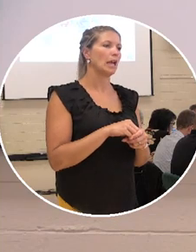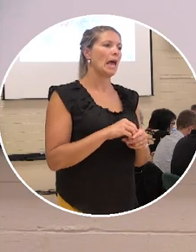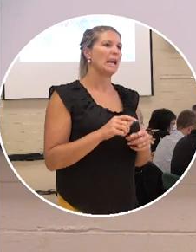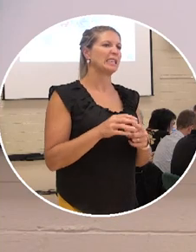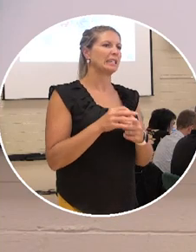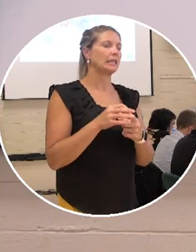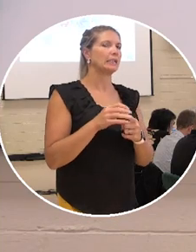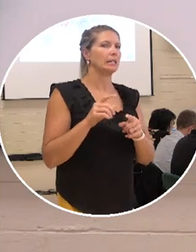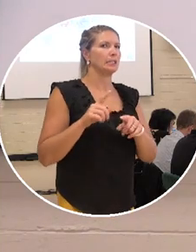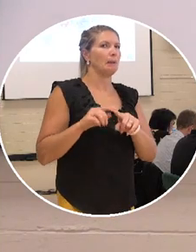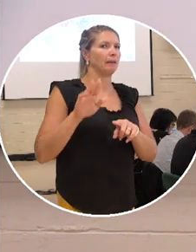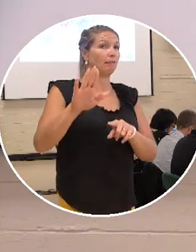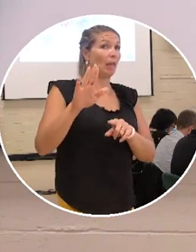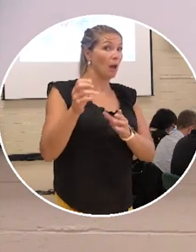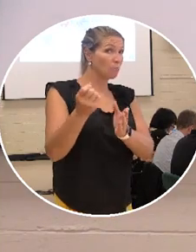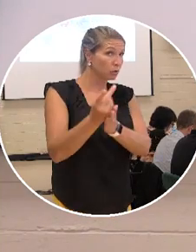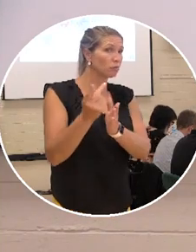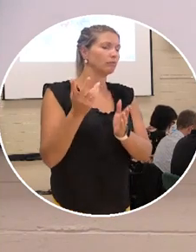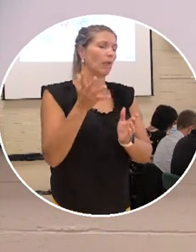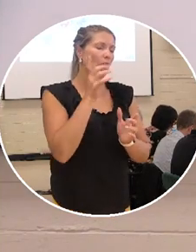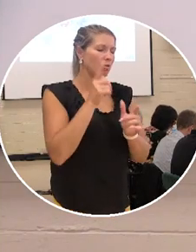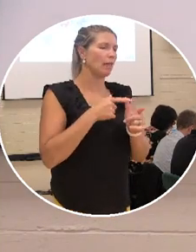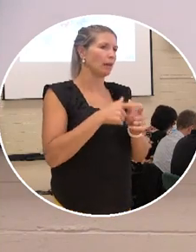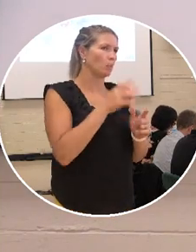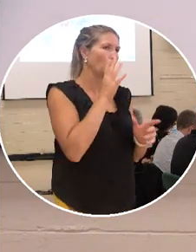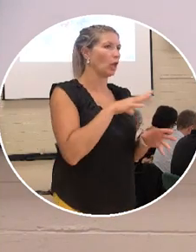Okay. Thanks. Any further, Tom?